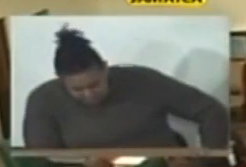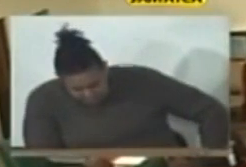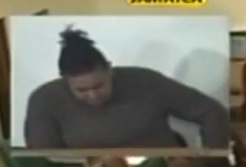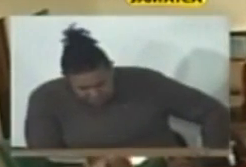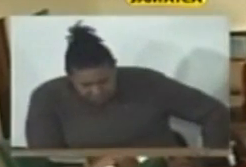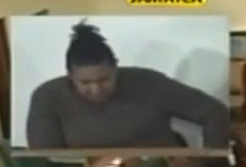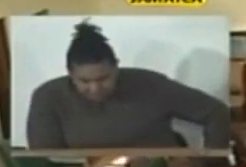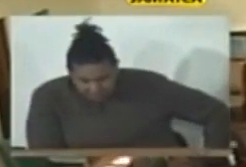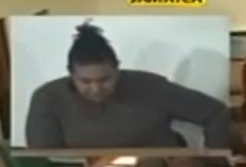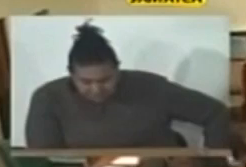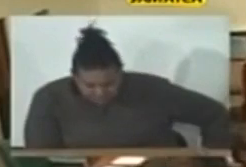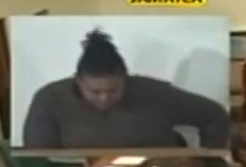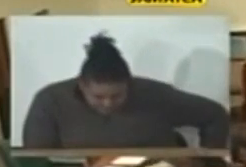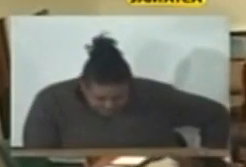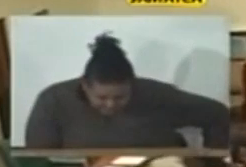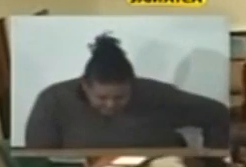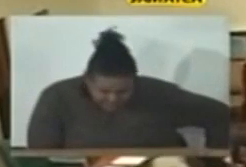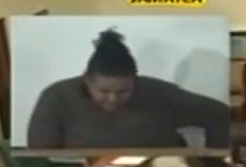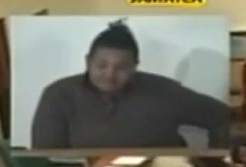Mr. Golden.